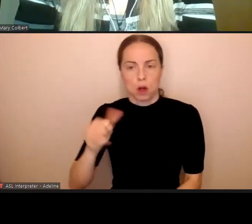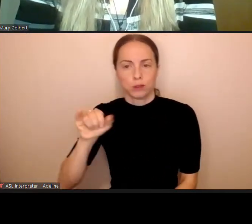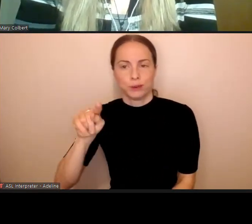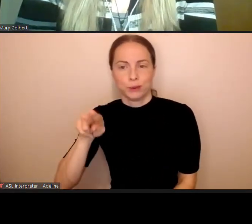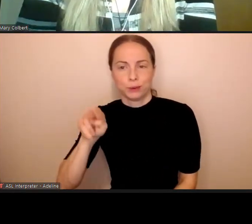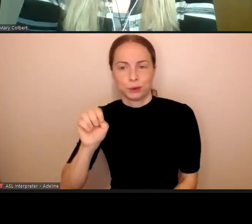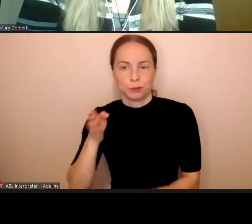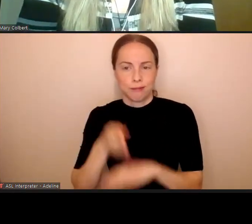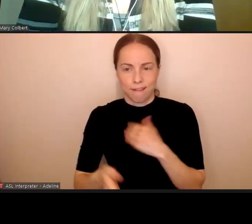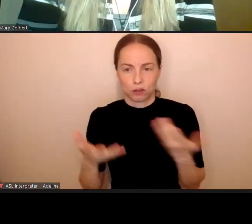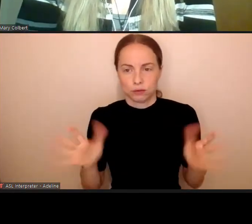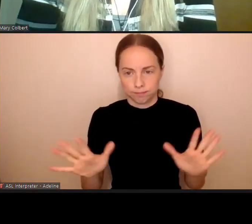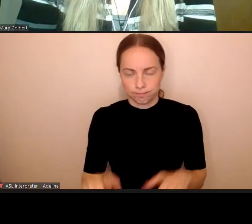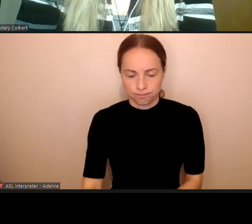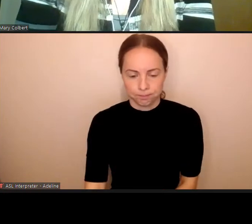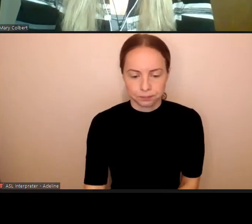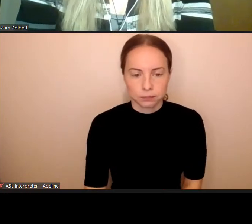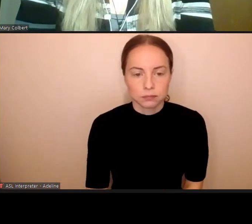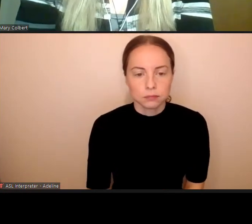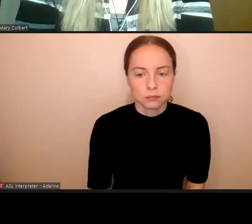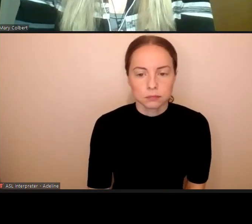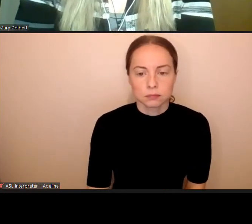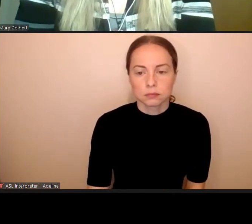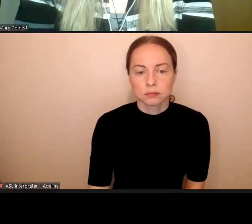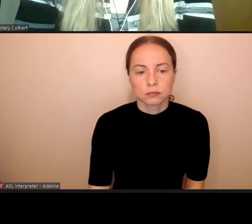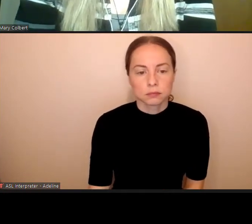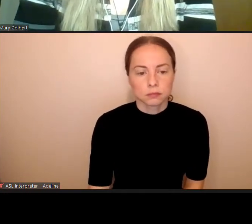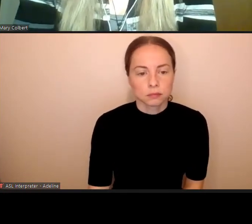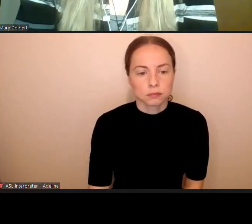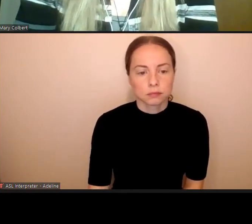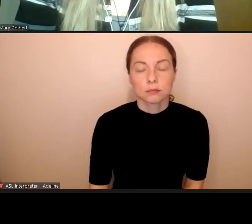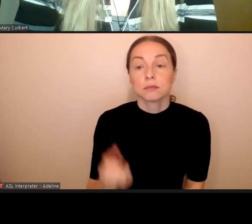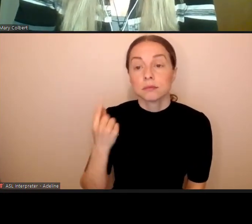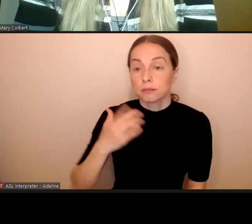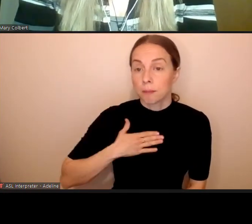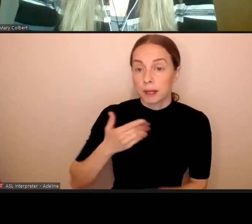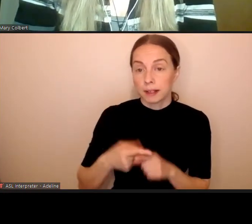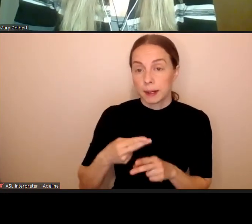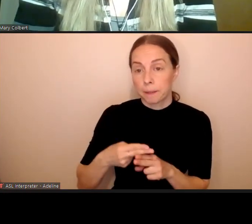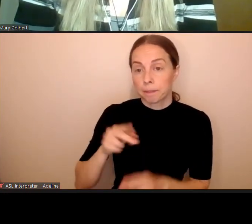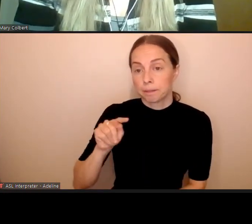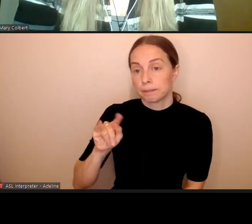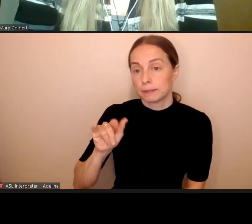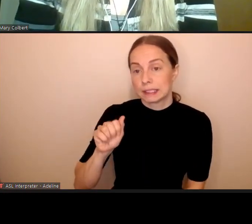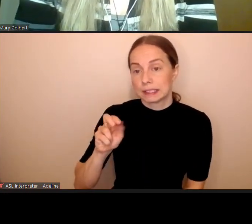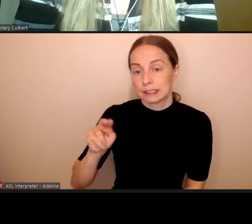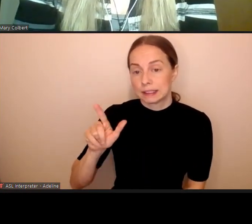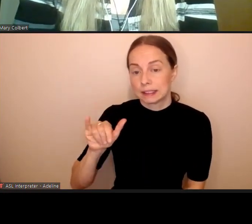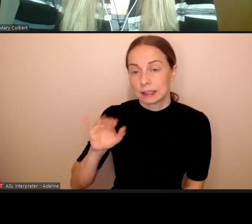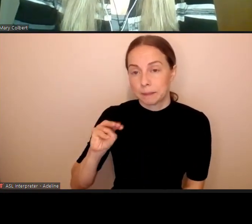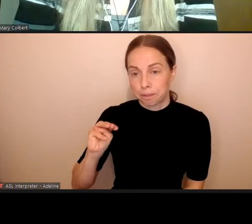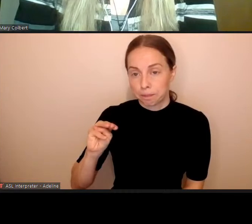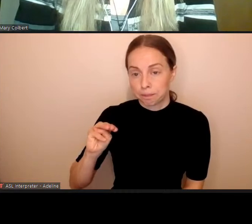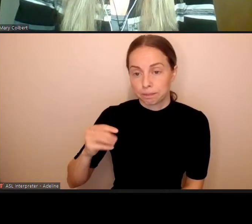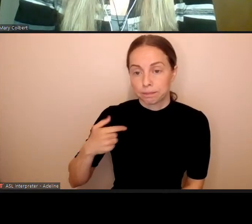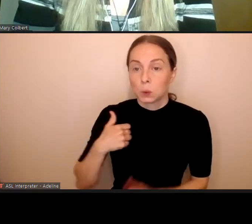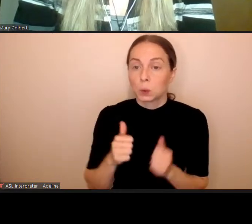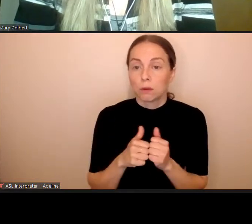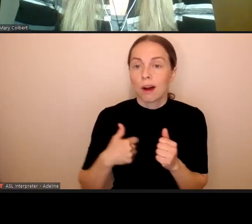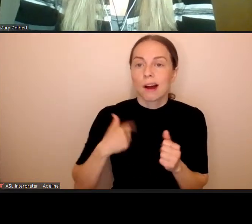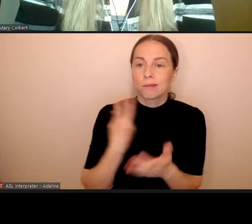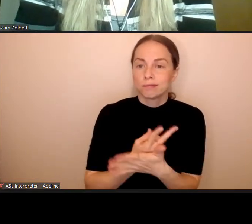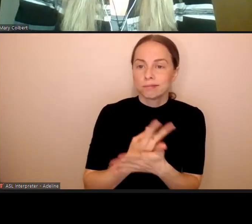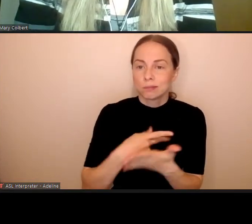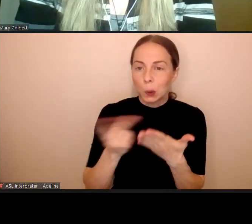am a graduate student here at the with the Rehab Counseling Program. I have short